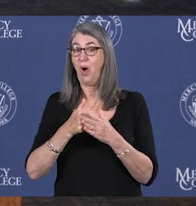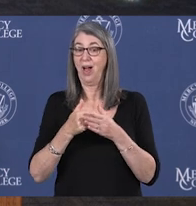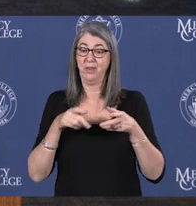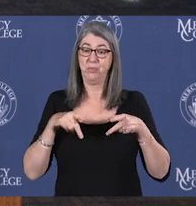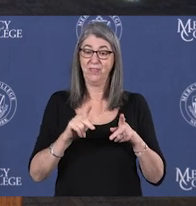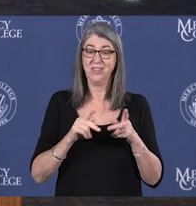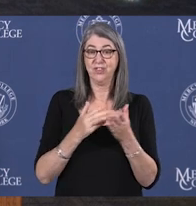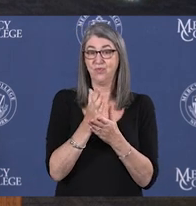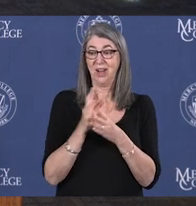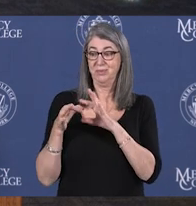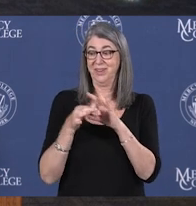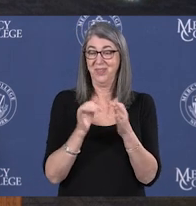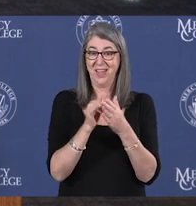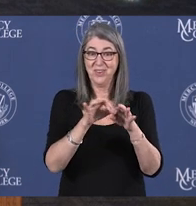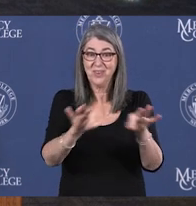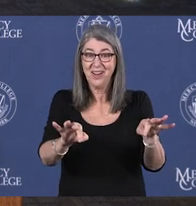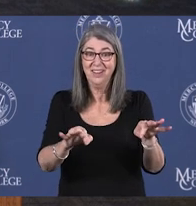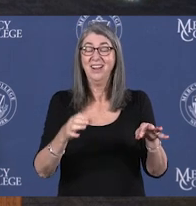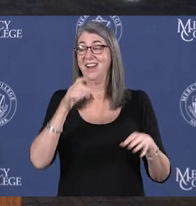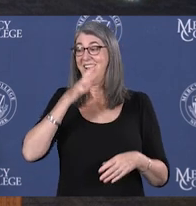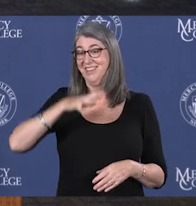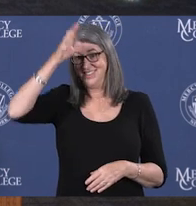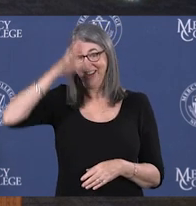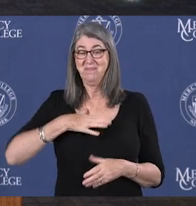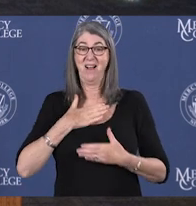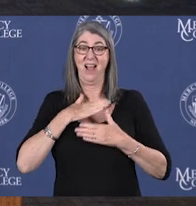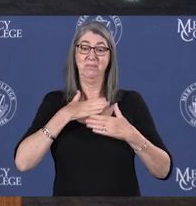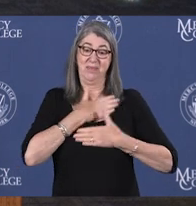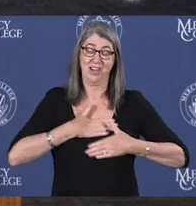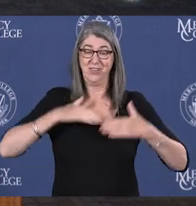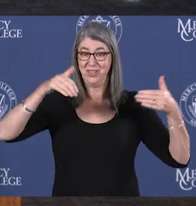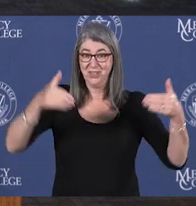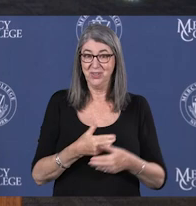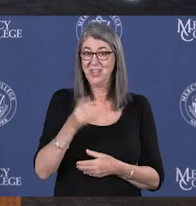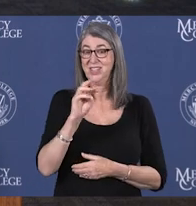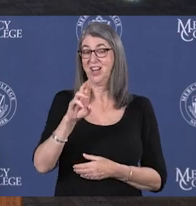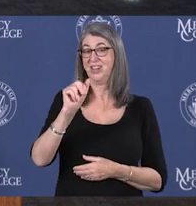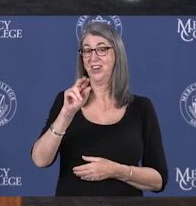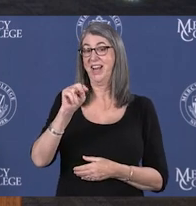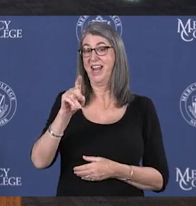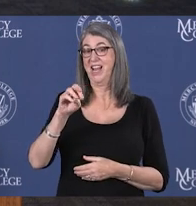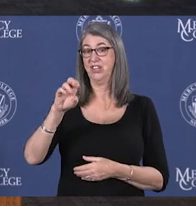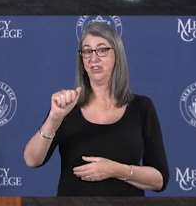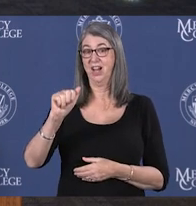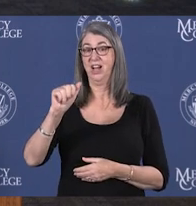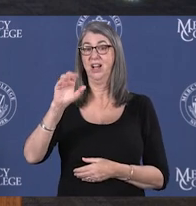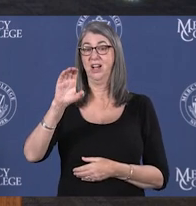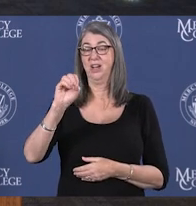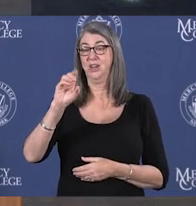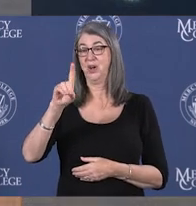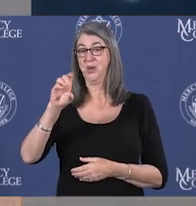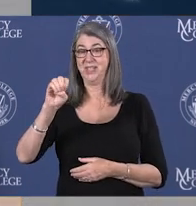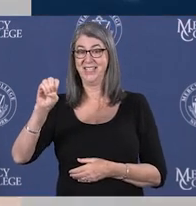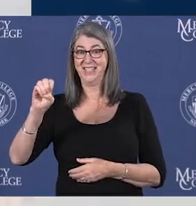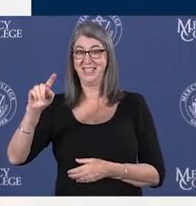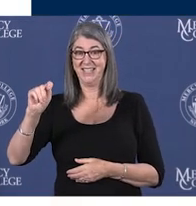privileges thereto appertaining. Ladies and gentlemen, it's my pleasure to introduce Dr. Andrea Caudet.